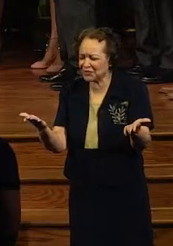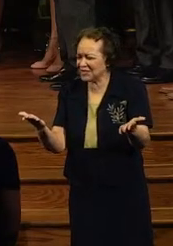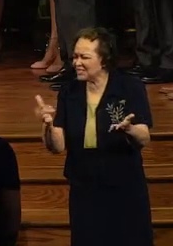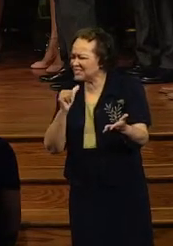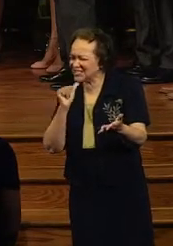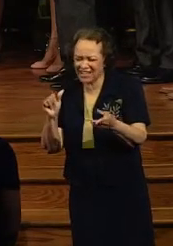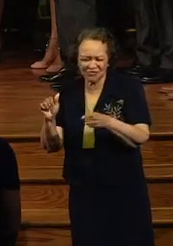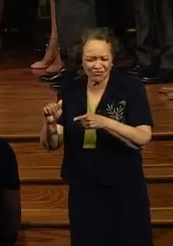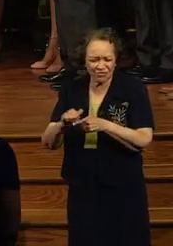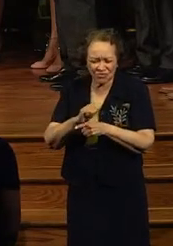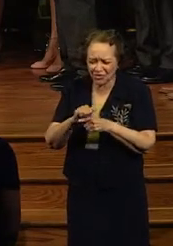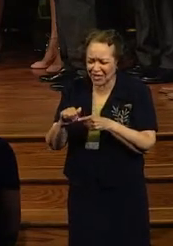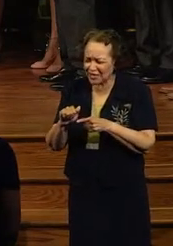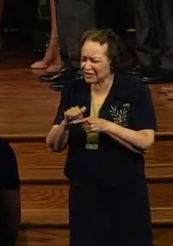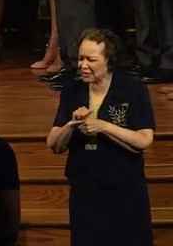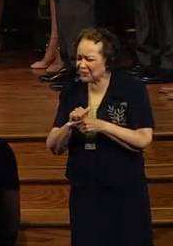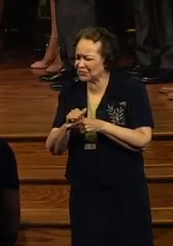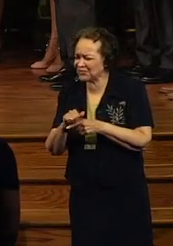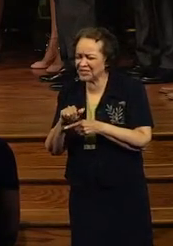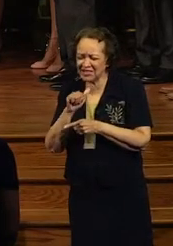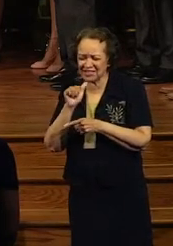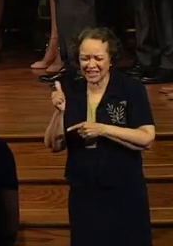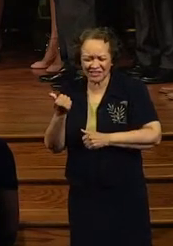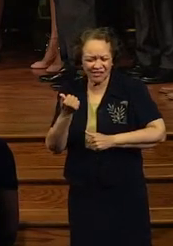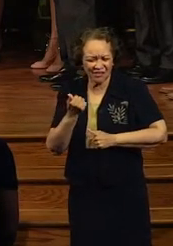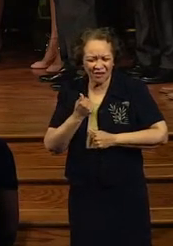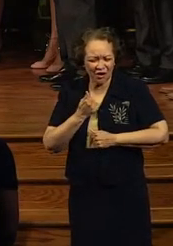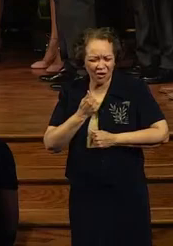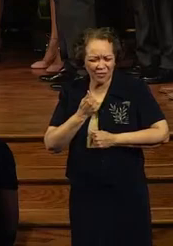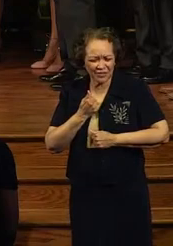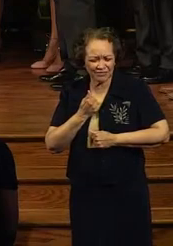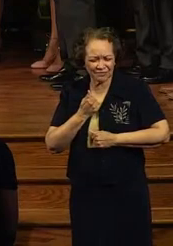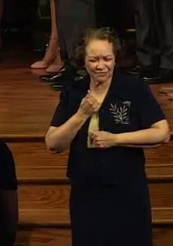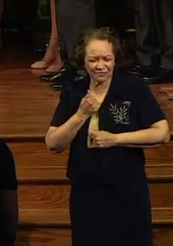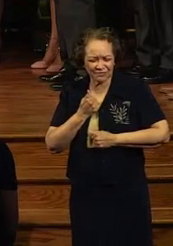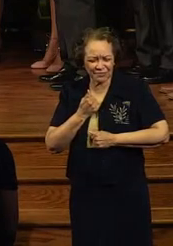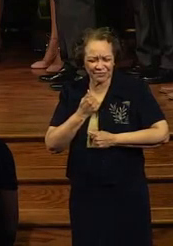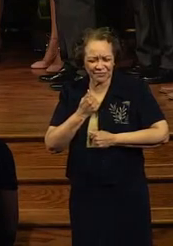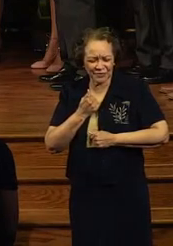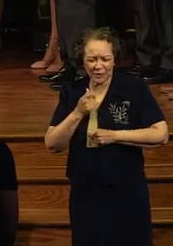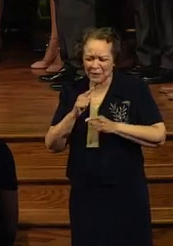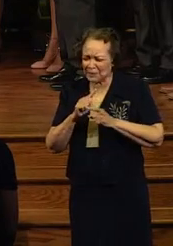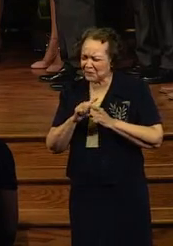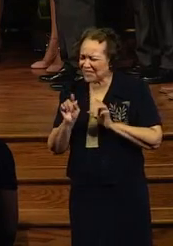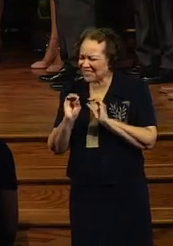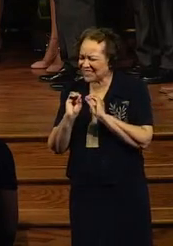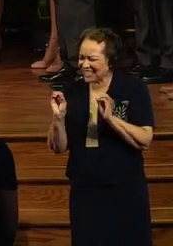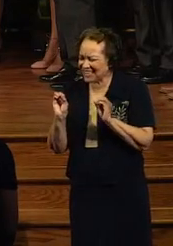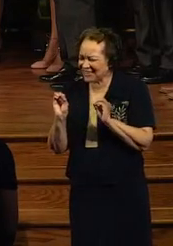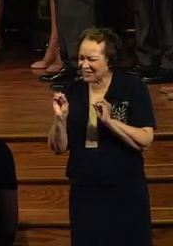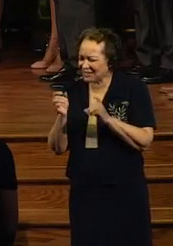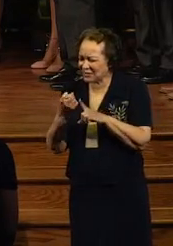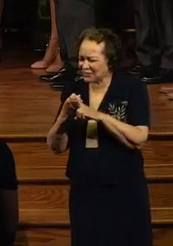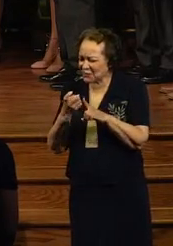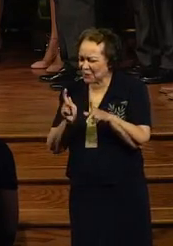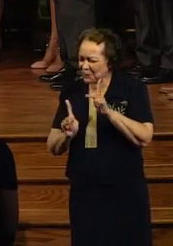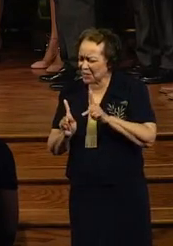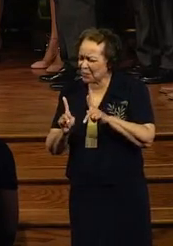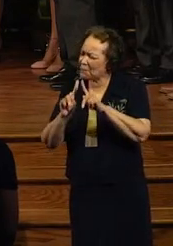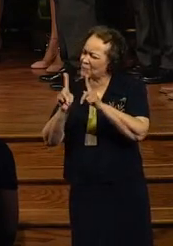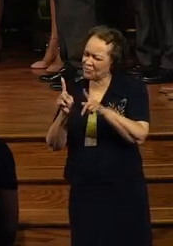training, it's not the armor, it's not anything that he will be placed upon by any human being, but it is the power of